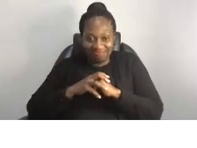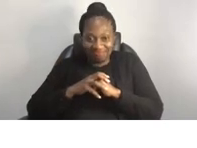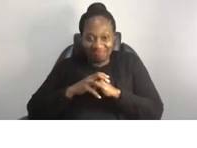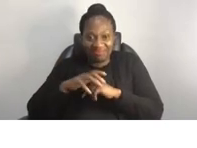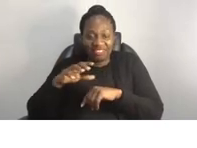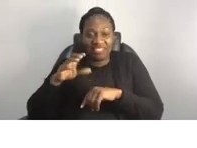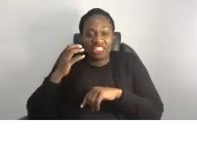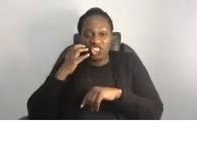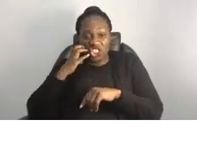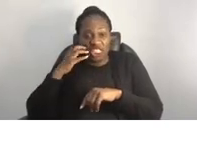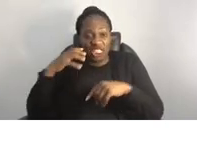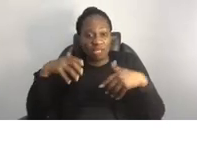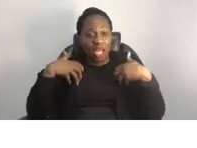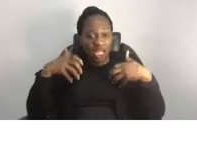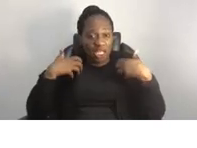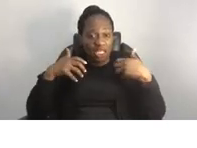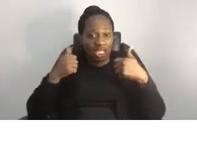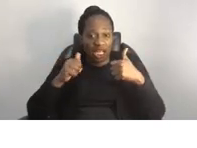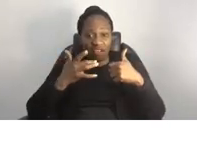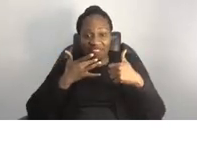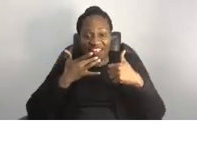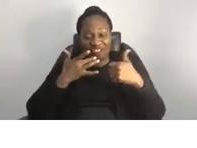Chunky Monkey, any flavor,